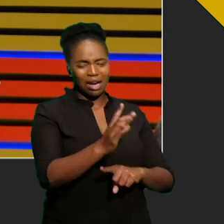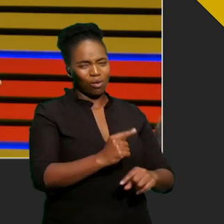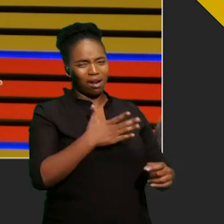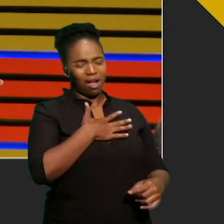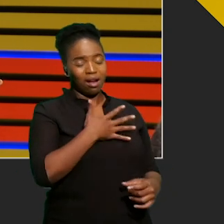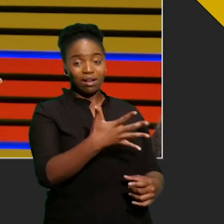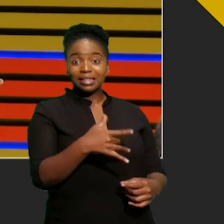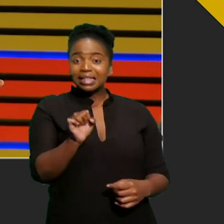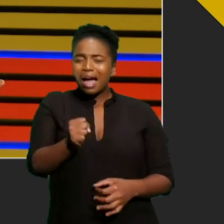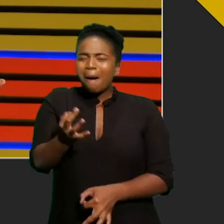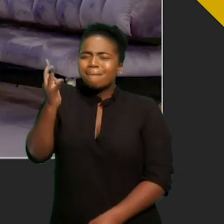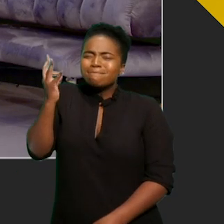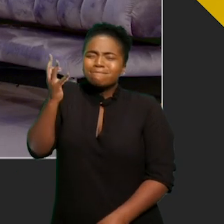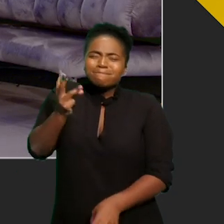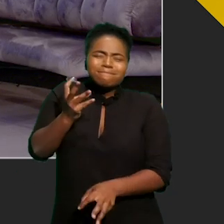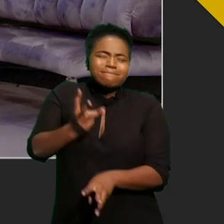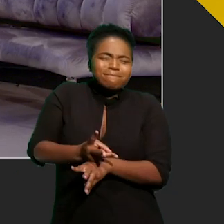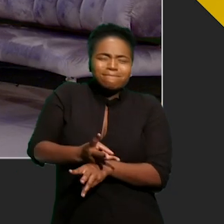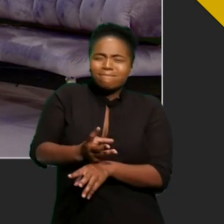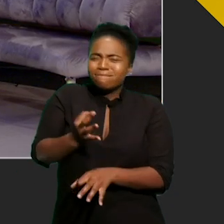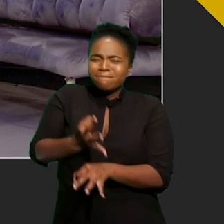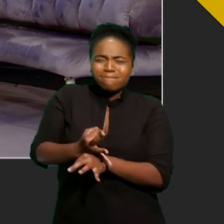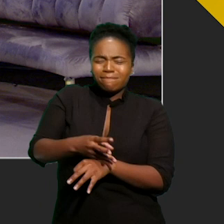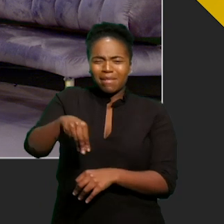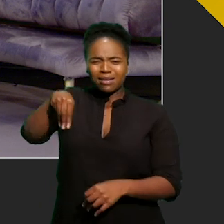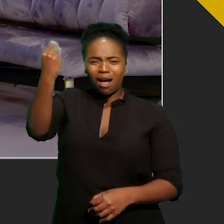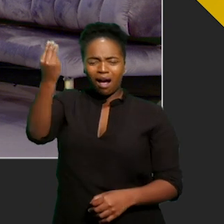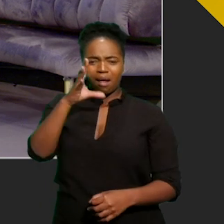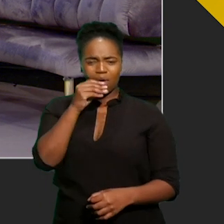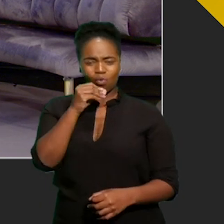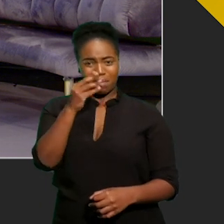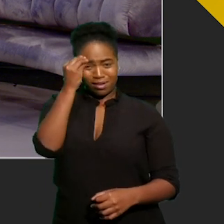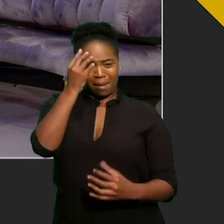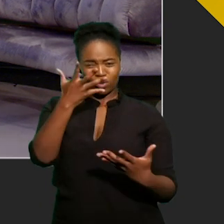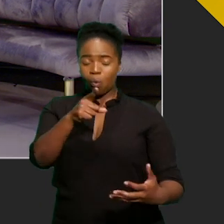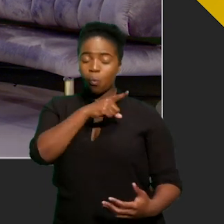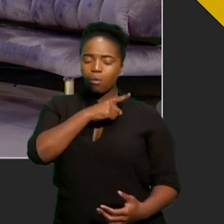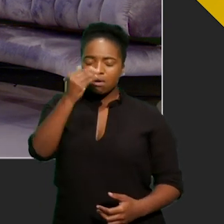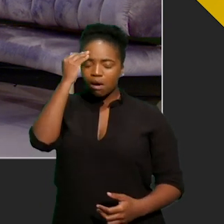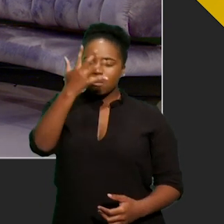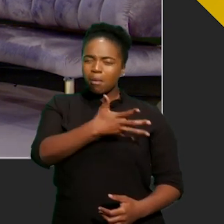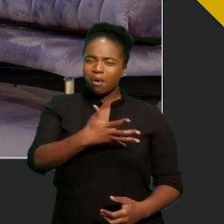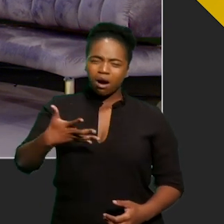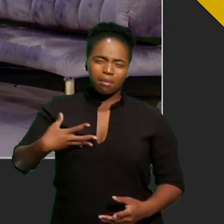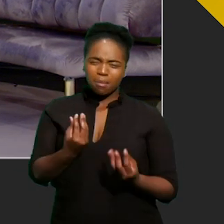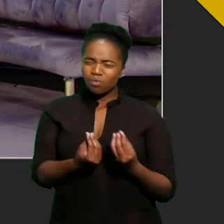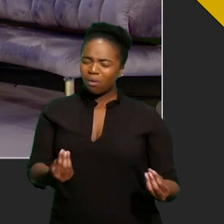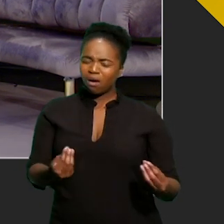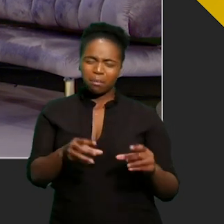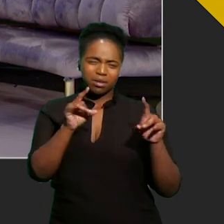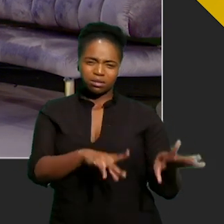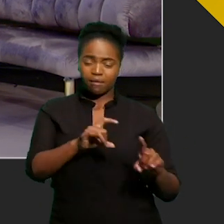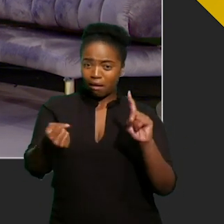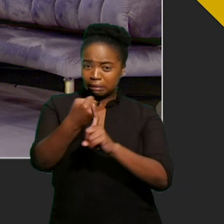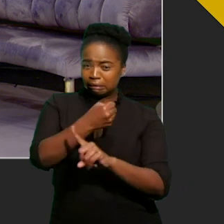Kakhulukazi ebuhlungu ukuthi abo baba laba abakhuluma ngezinto e-affect South Africa kakhulu manje sazi ukuthi abo mama nengane are suffering at the hands of gender-based